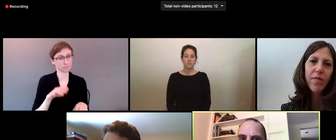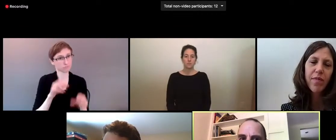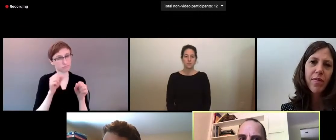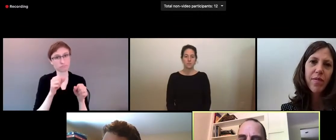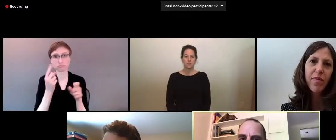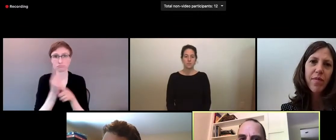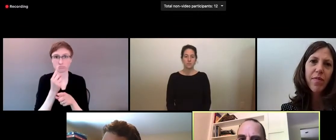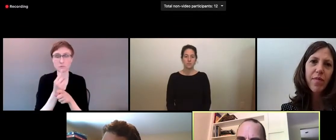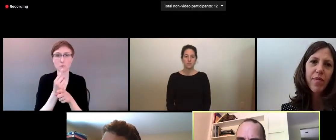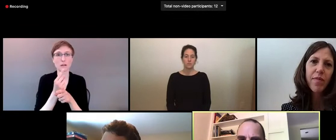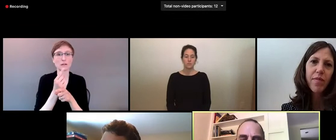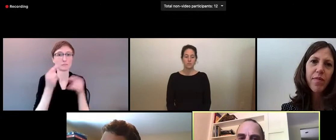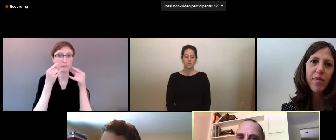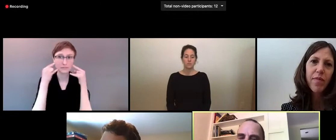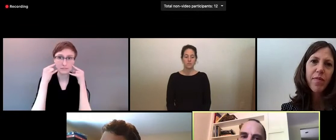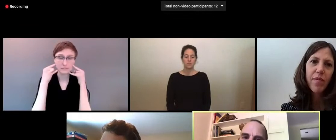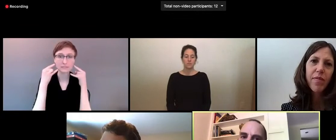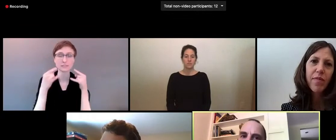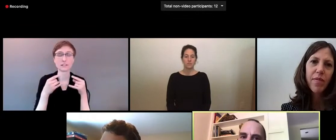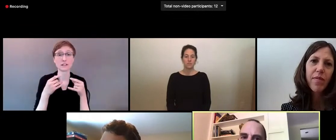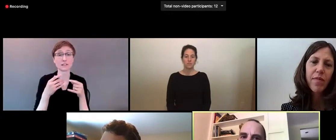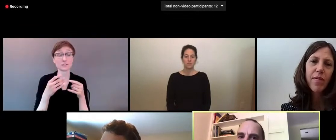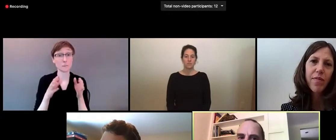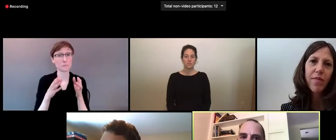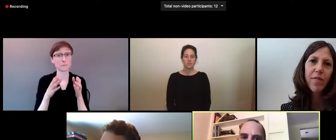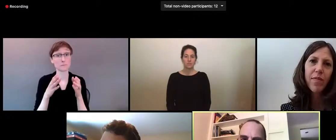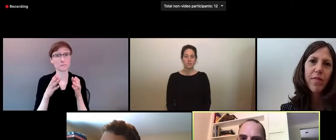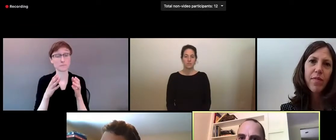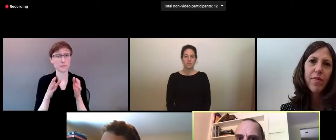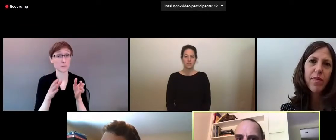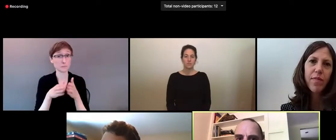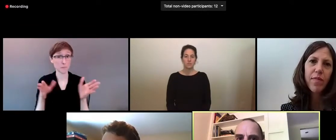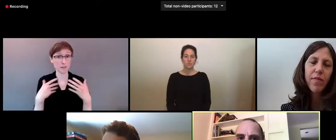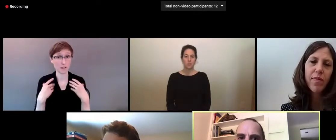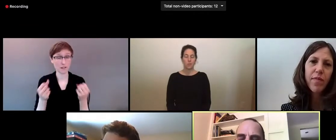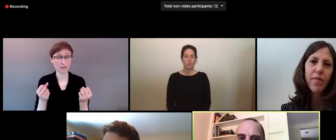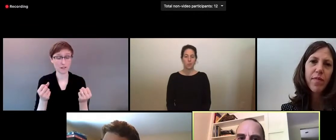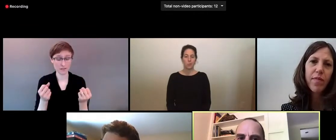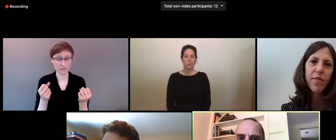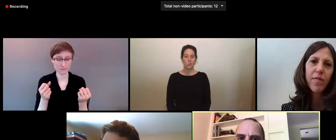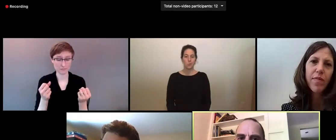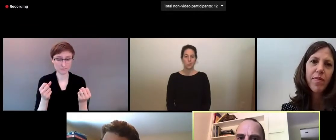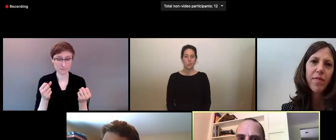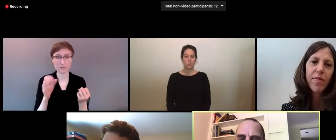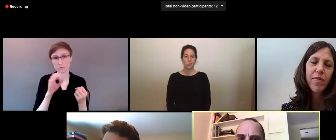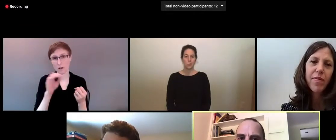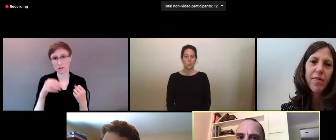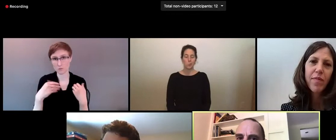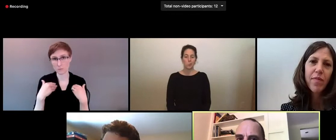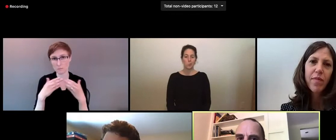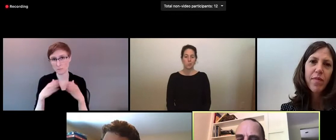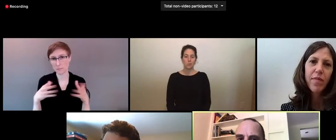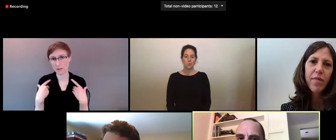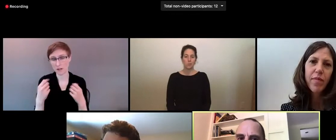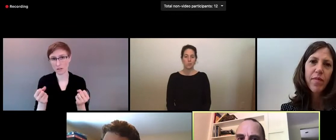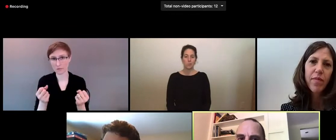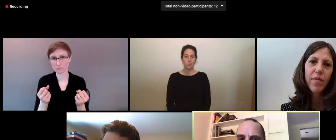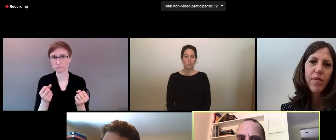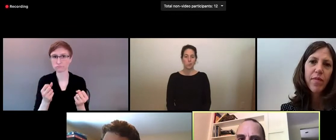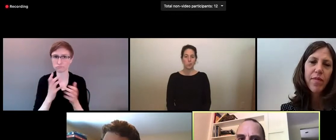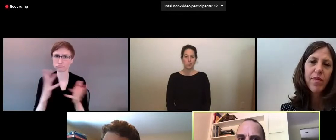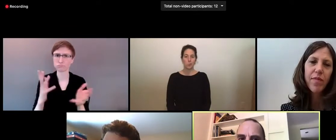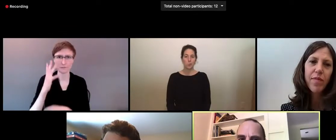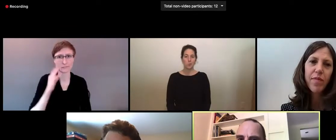masks, like public health, Ottawa Public Health has been very experienced in working